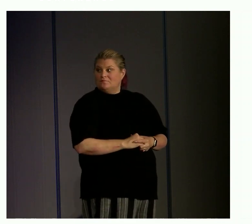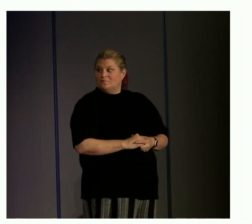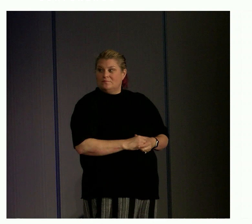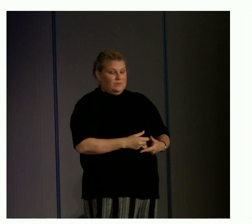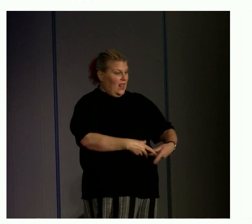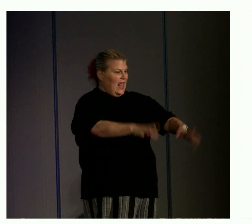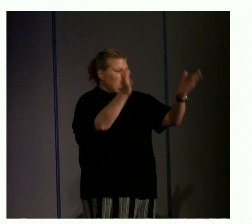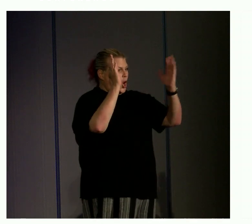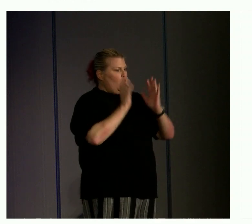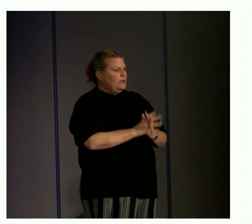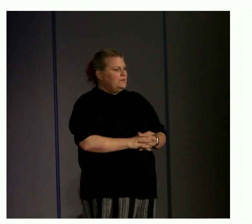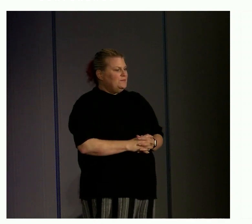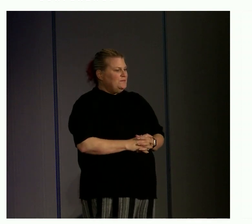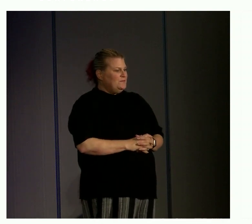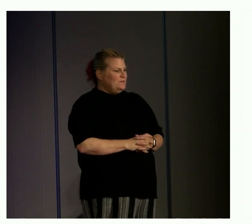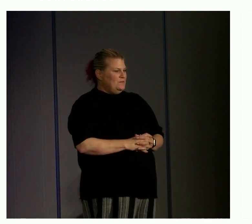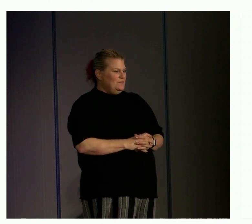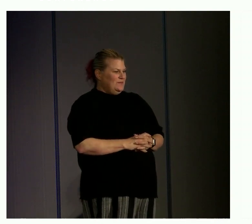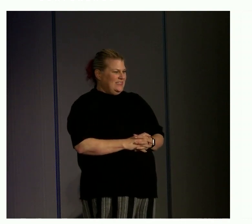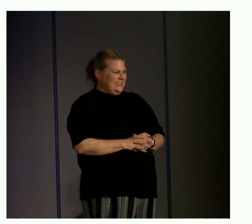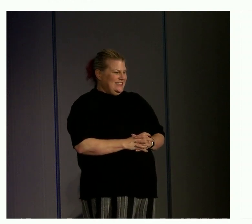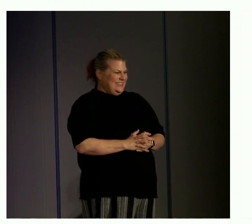Let's go.